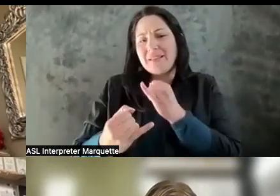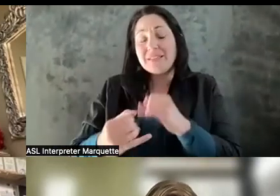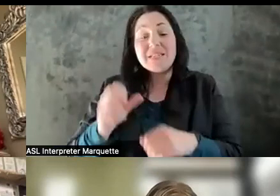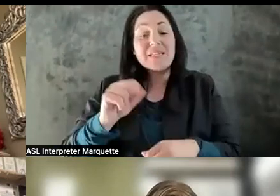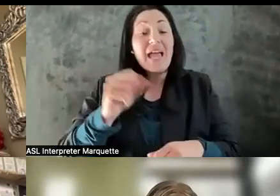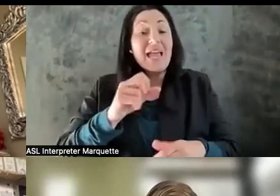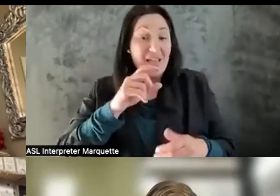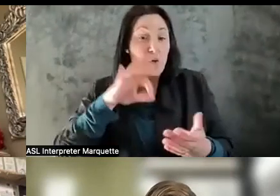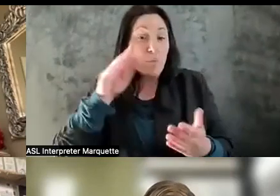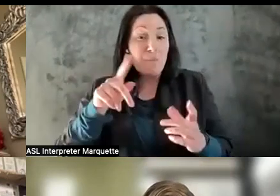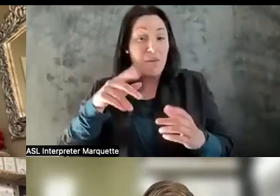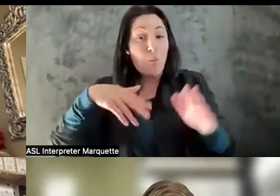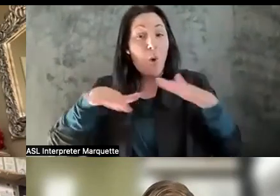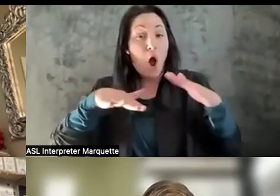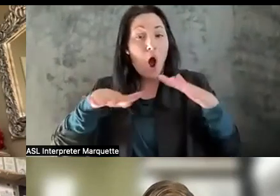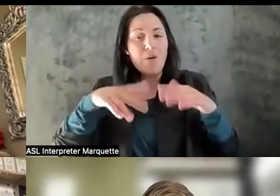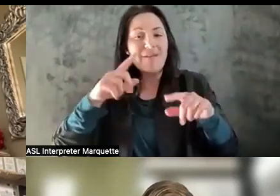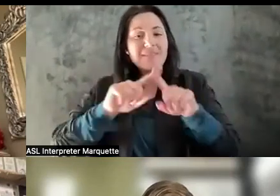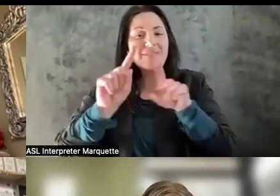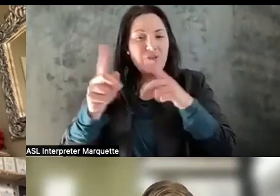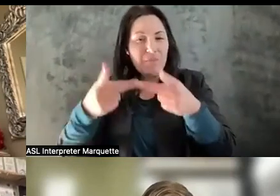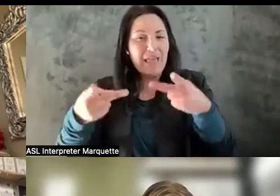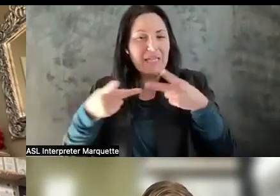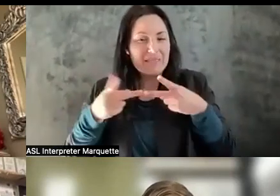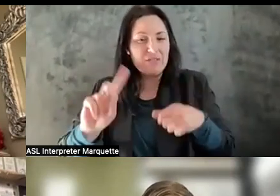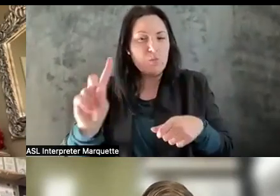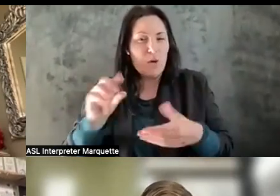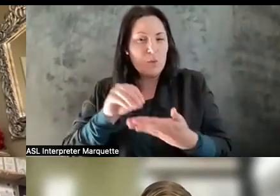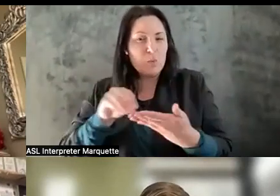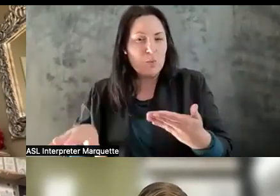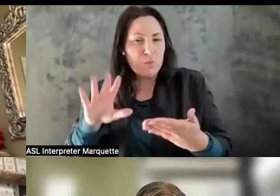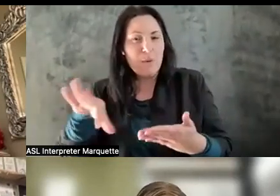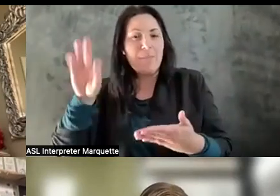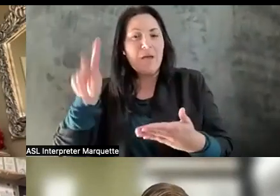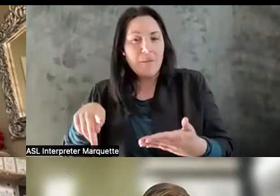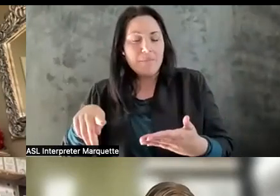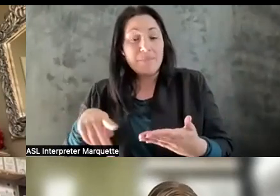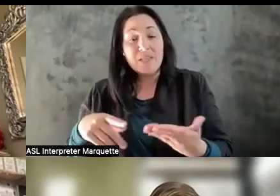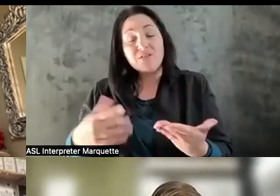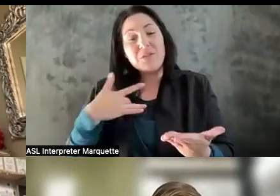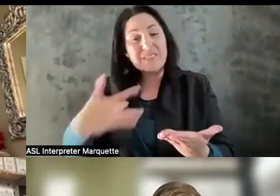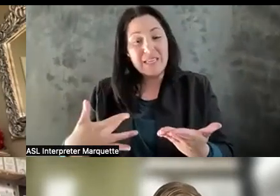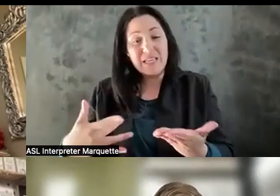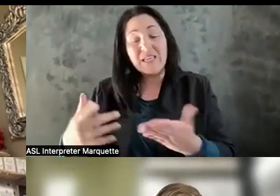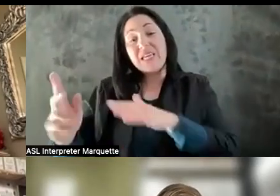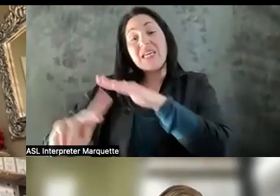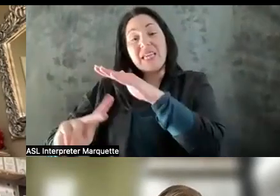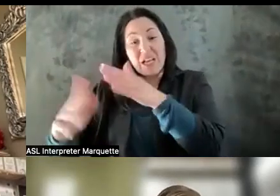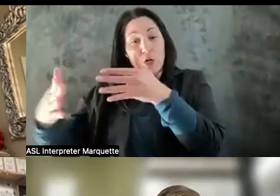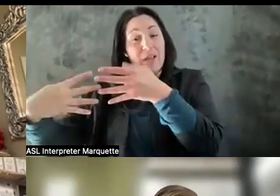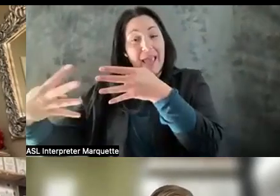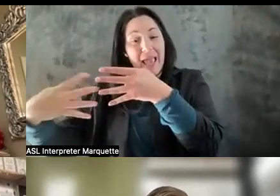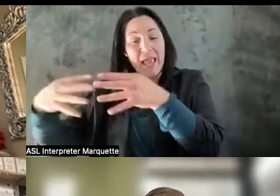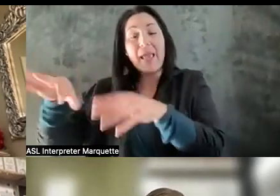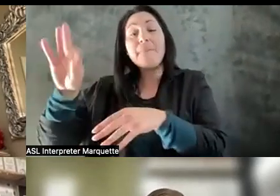on foot, you'll see that we have different locations for our students to be picked up. And so typically we have a kinder gate. They'll pick